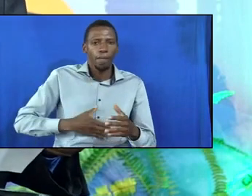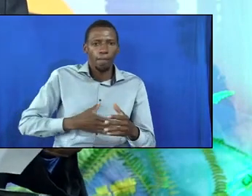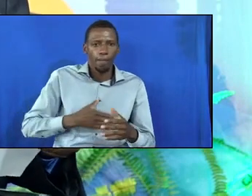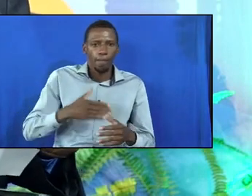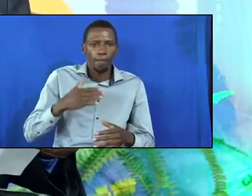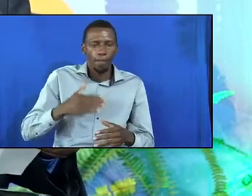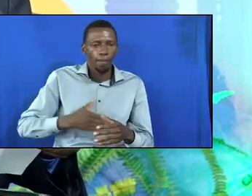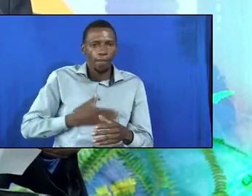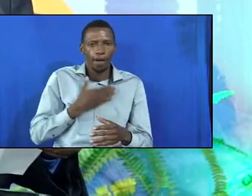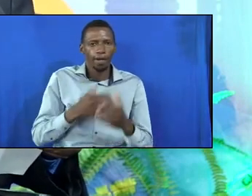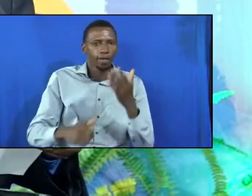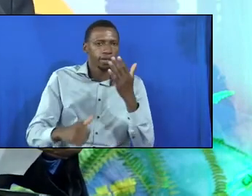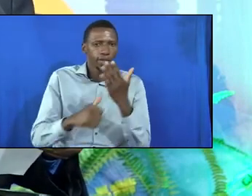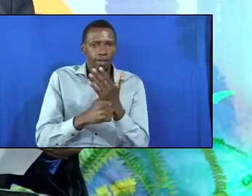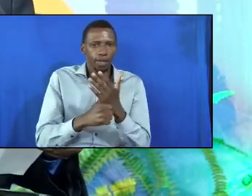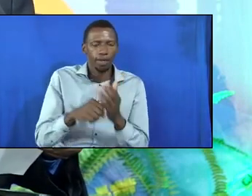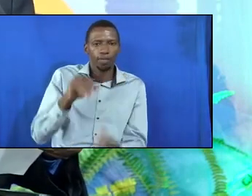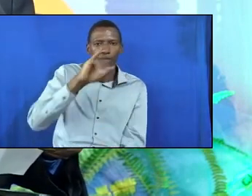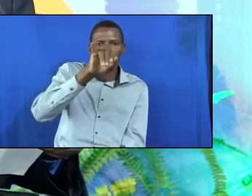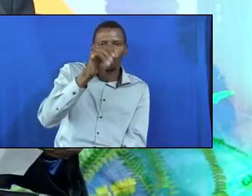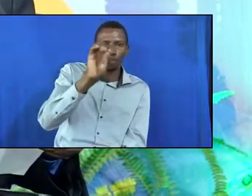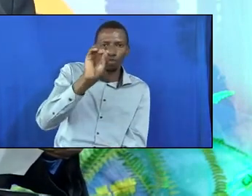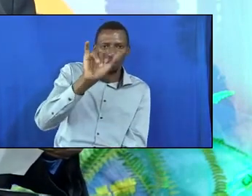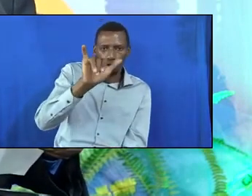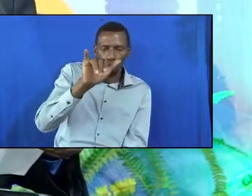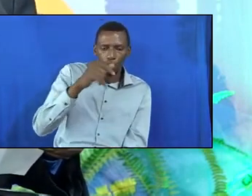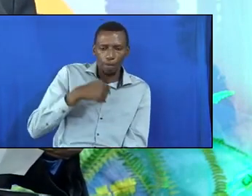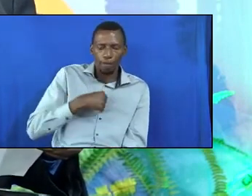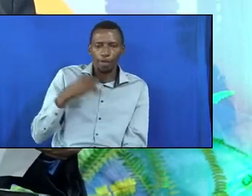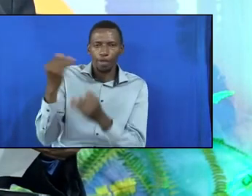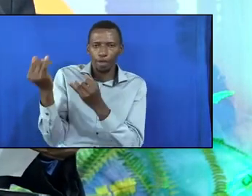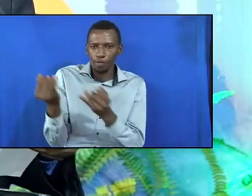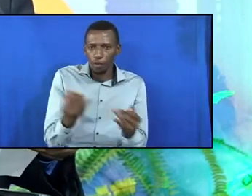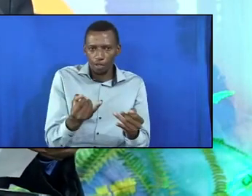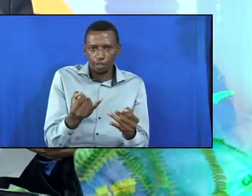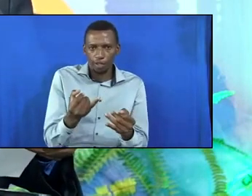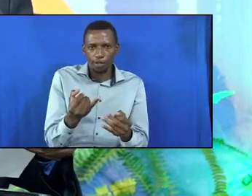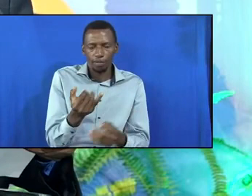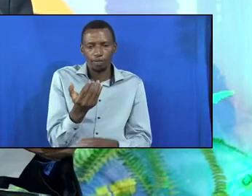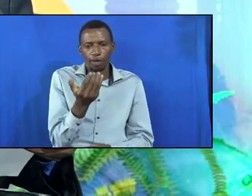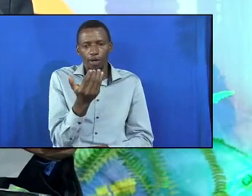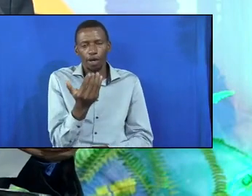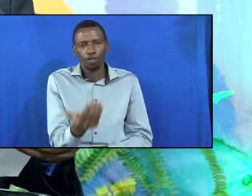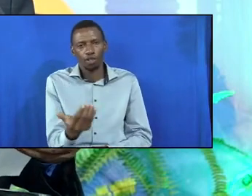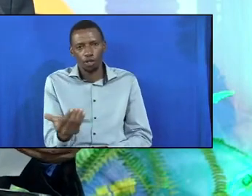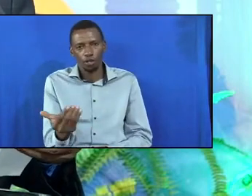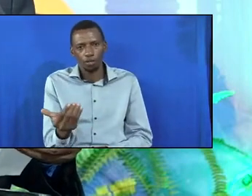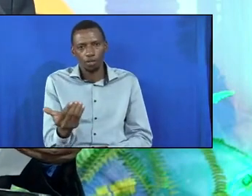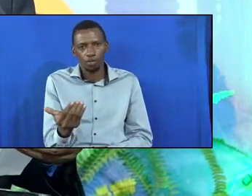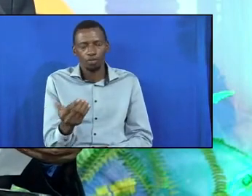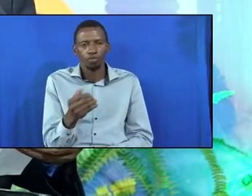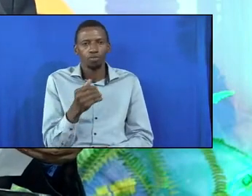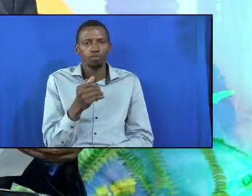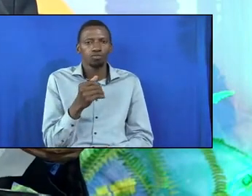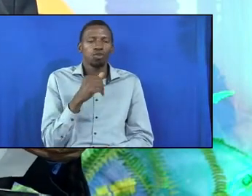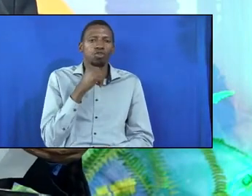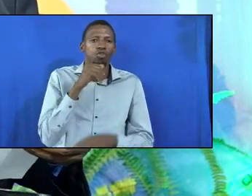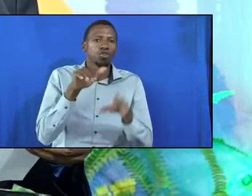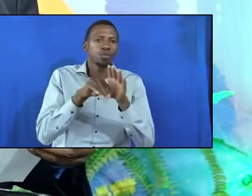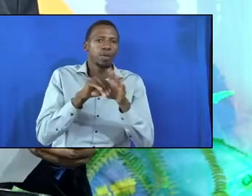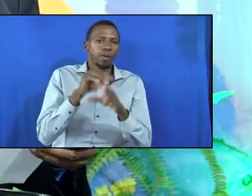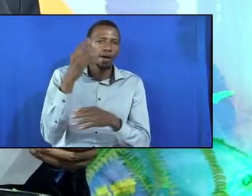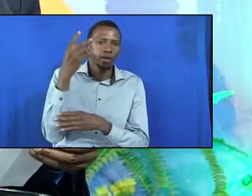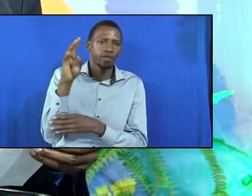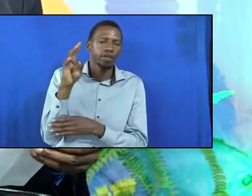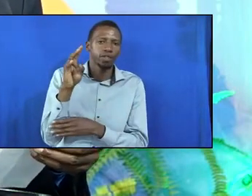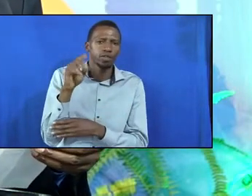Joy. I've invited a child, a non-Adventist child. He can speak for himself.